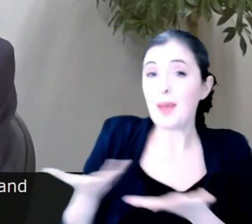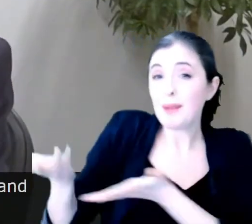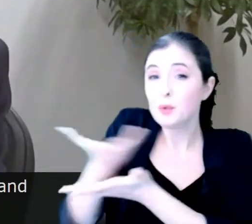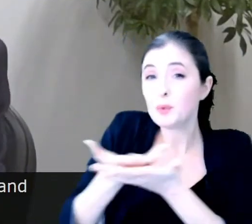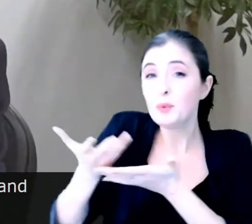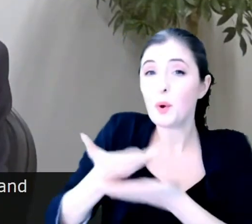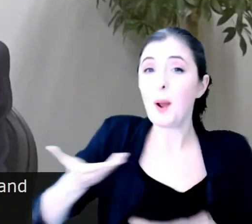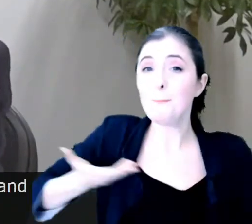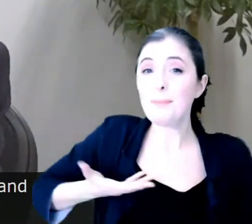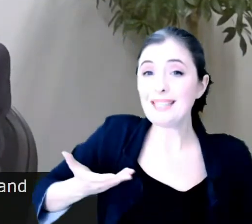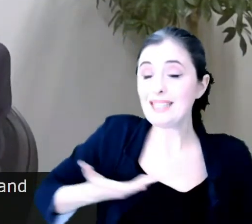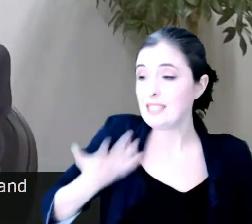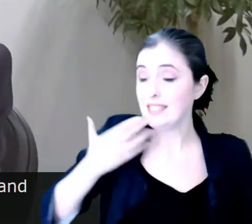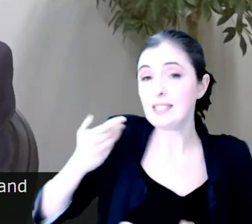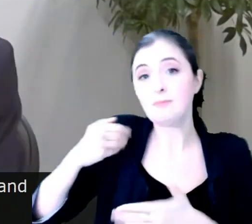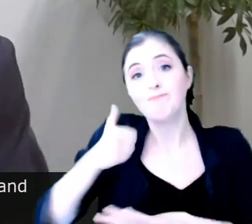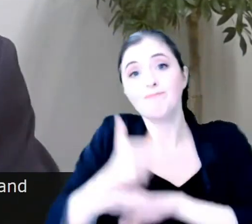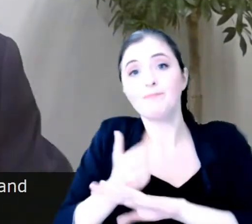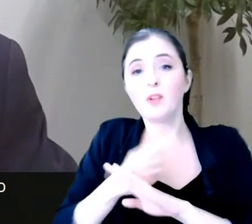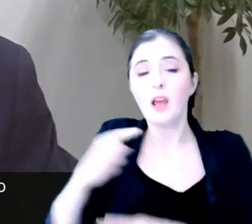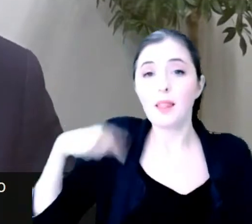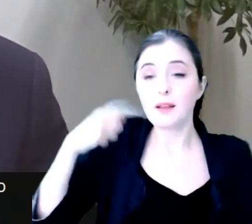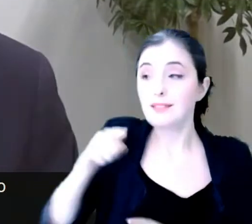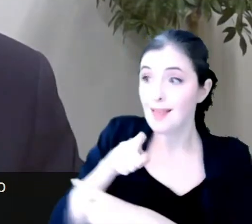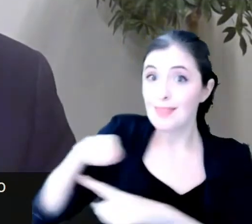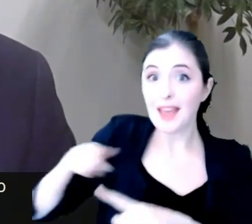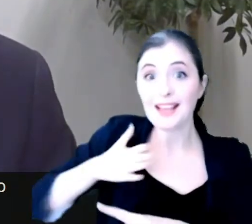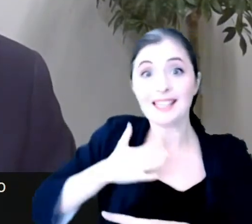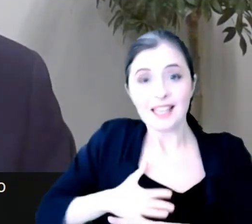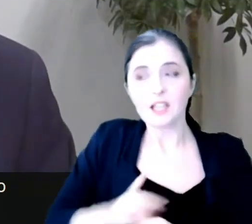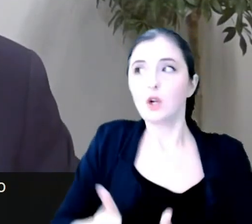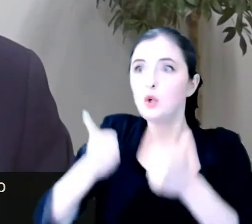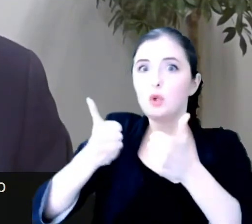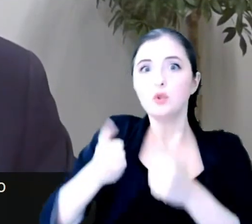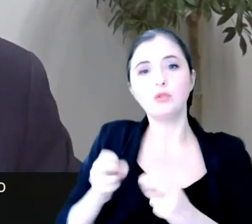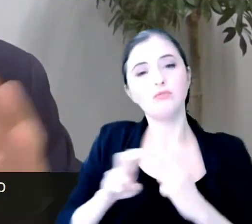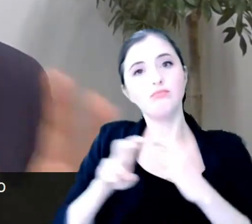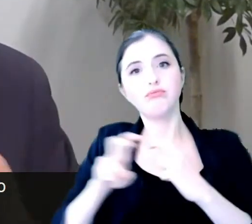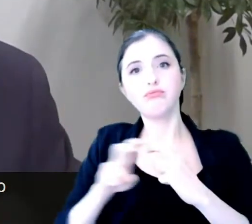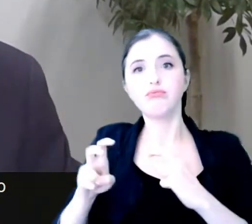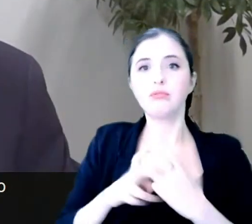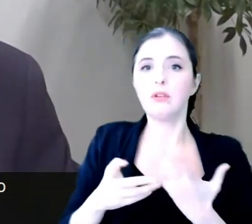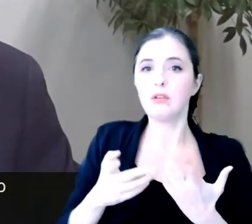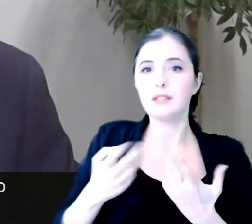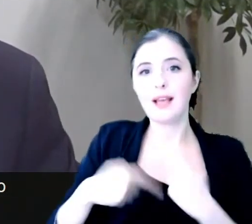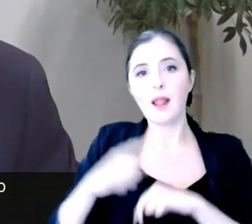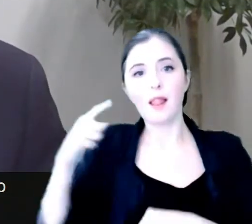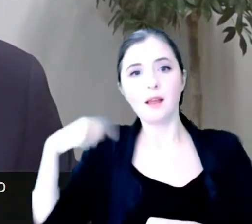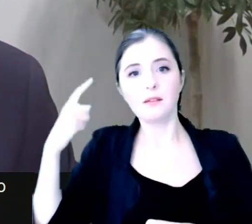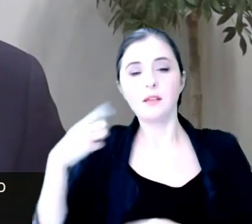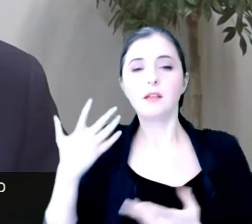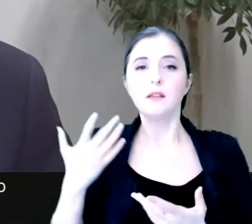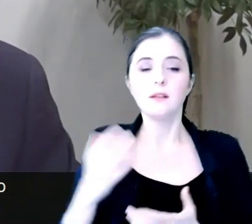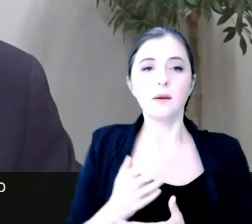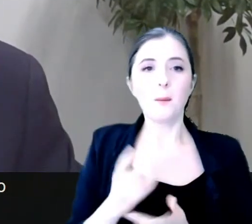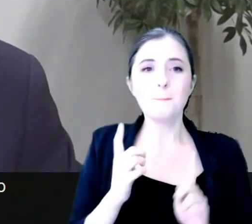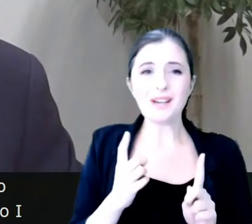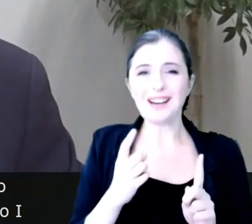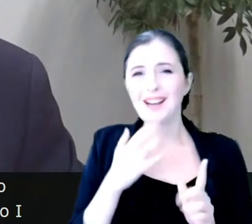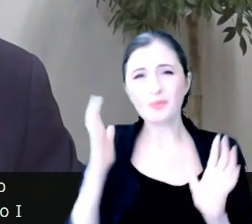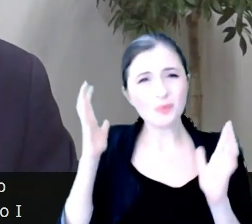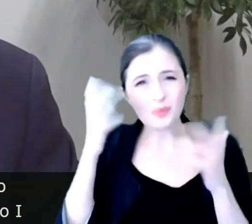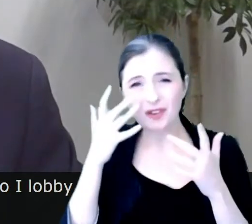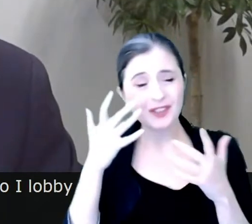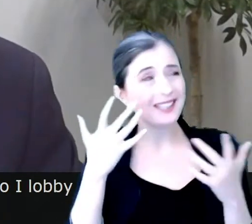good transport authority supported by the government. So I'm lobbying the government for more support. But I worry they're attaching these really, really